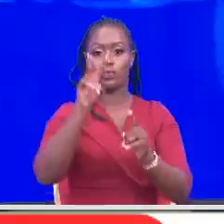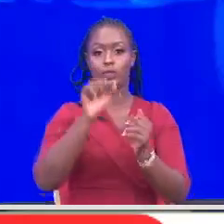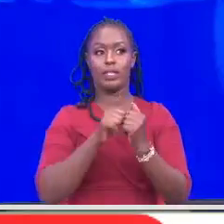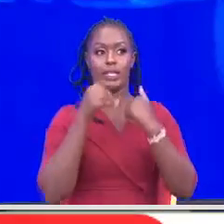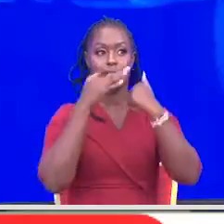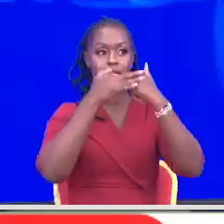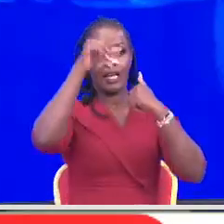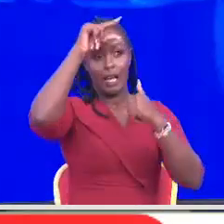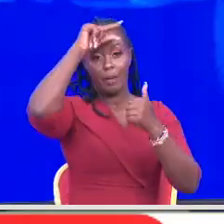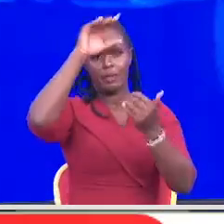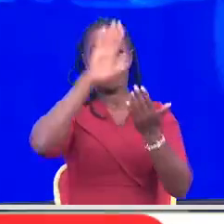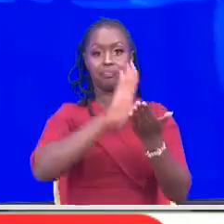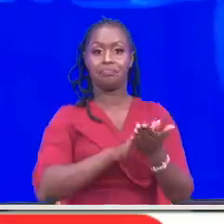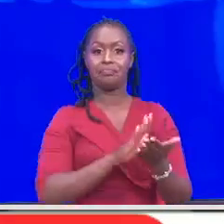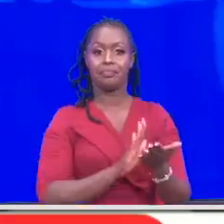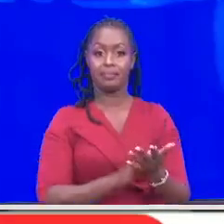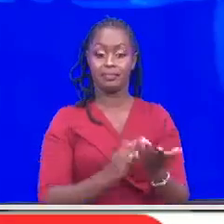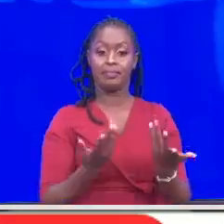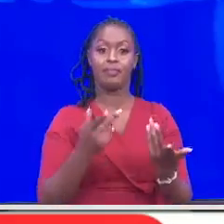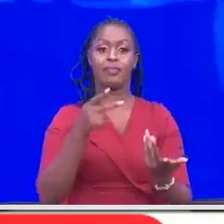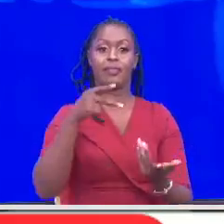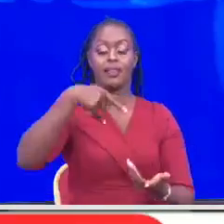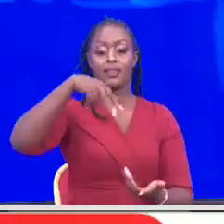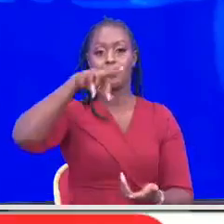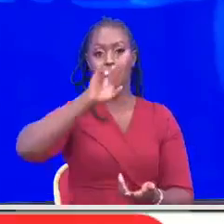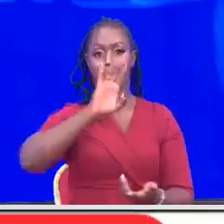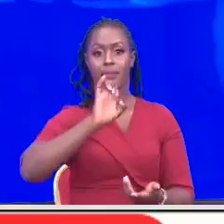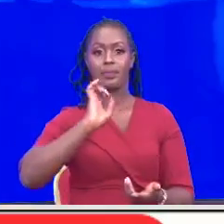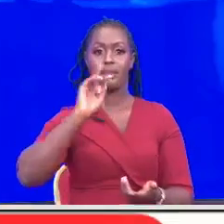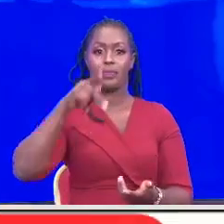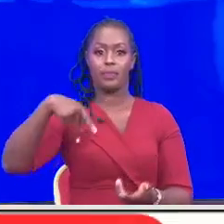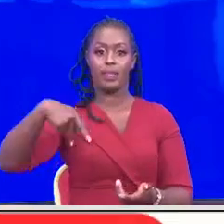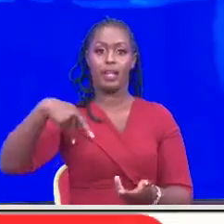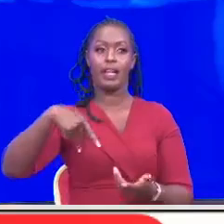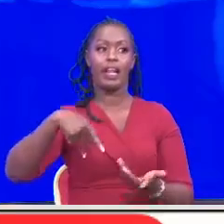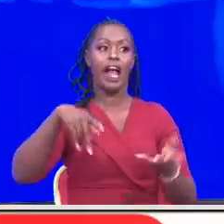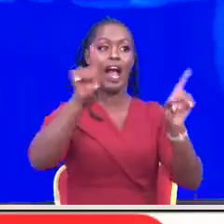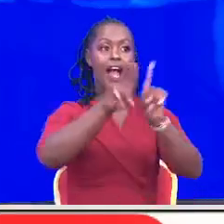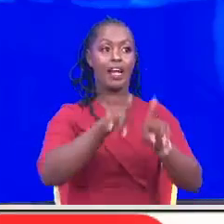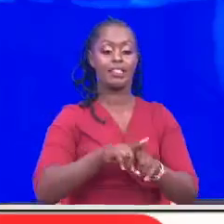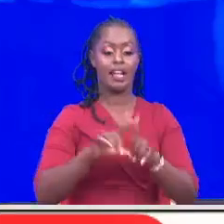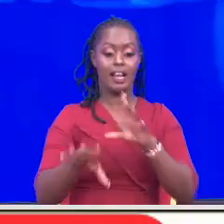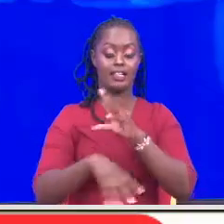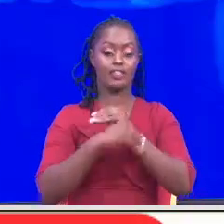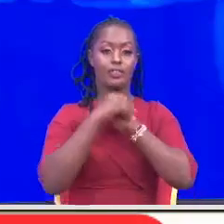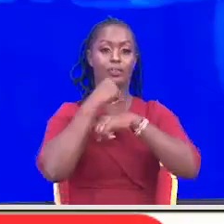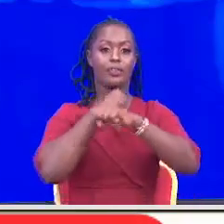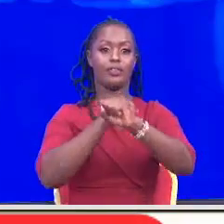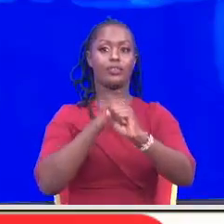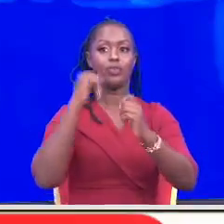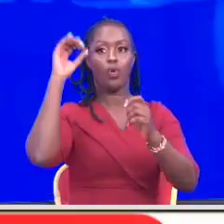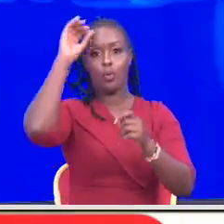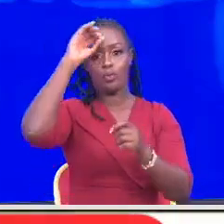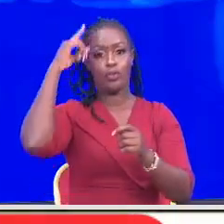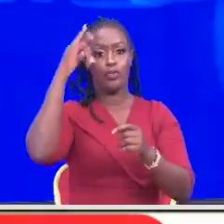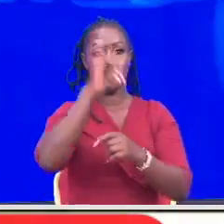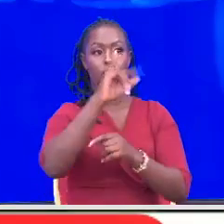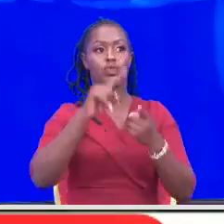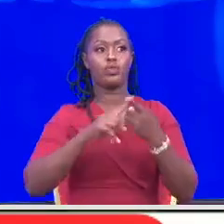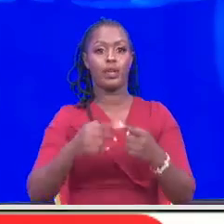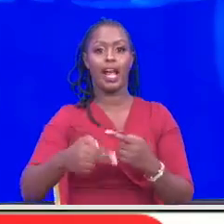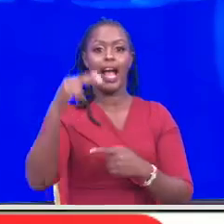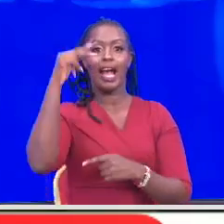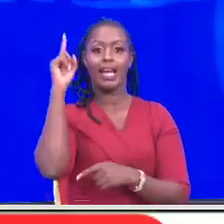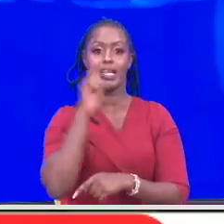government commenced the rollout of pre-exposure prophylaxis, PrEP drugs, as an additional prevention option for those at high risk of